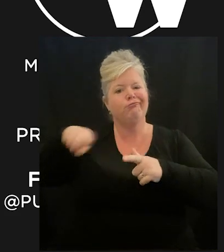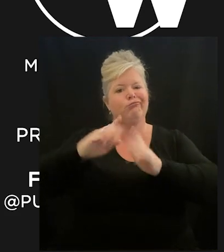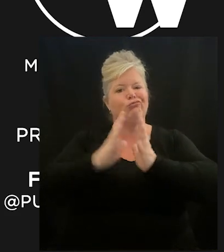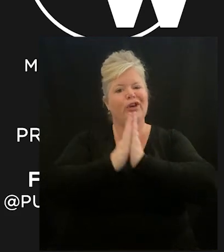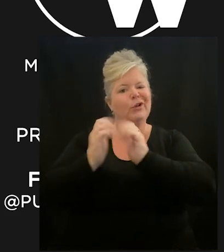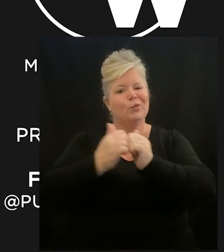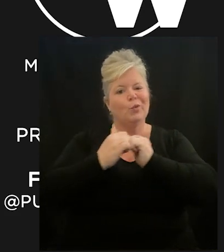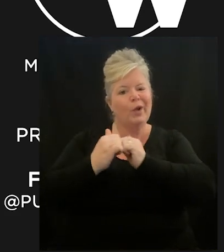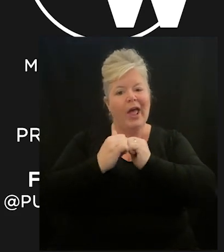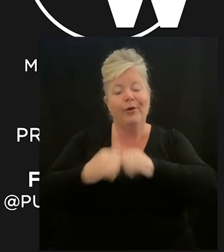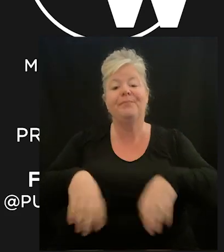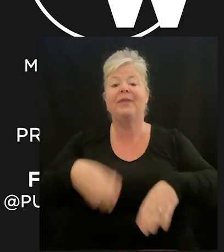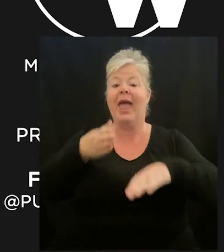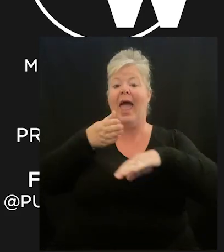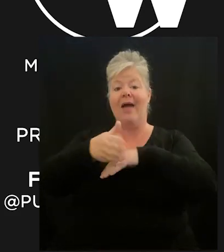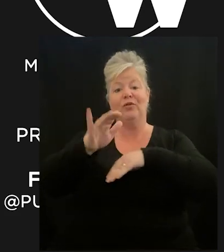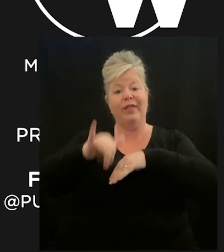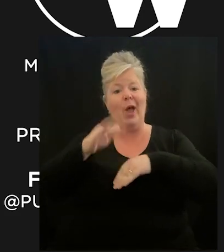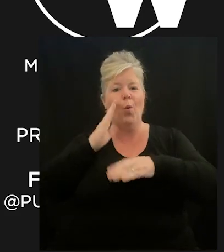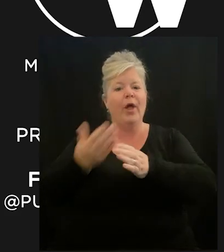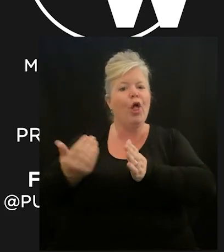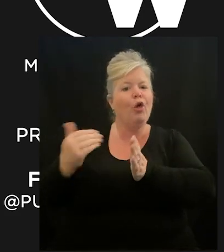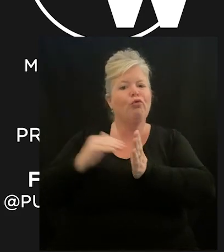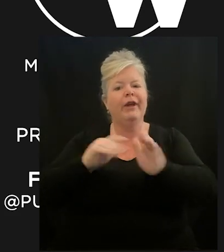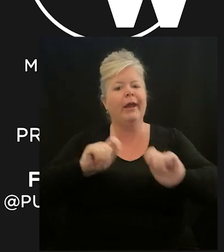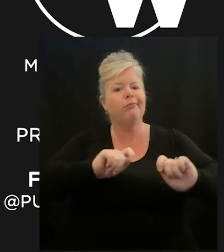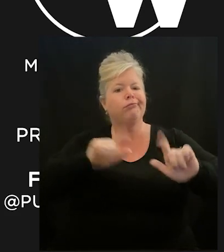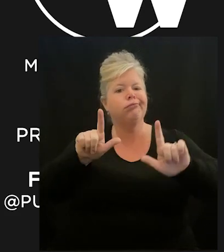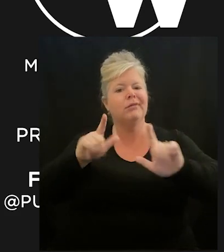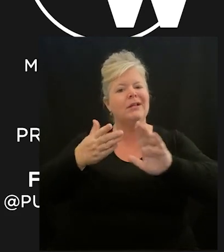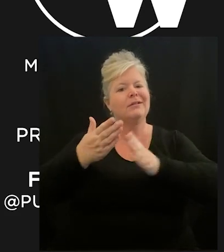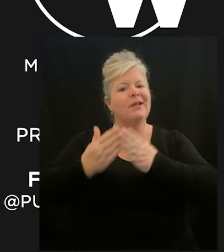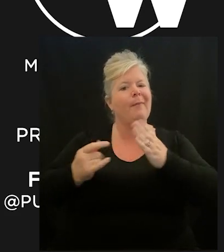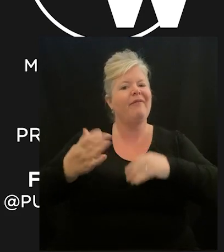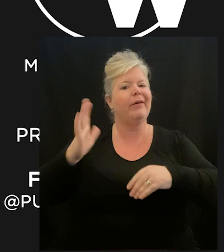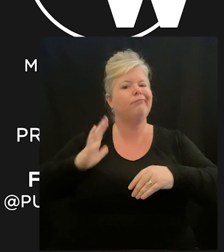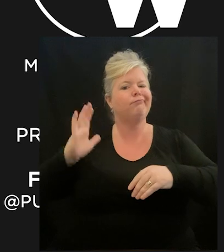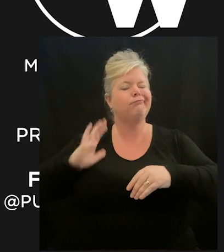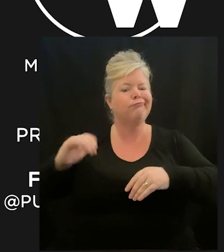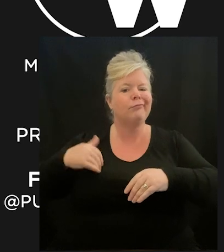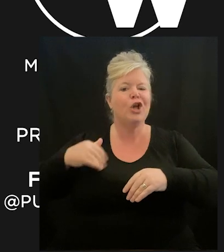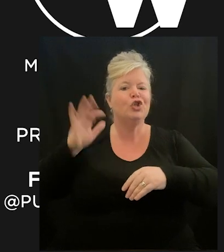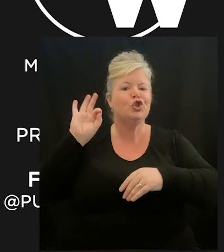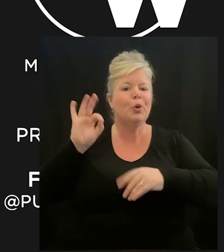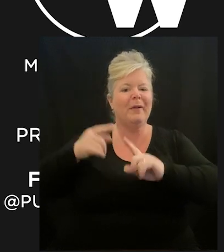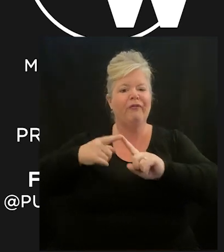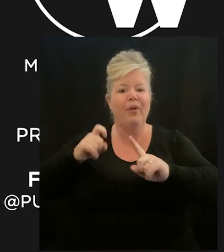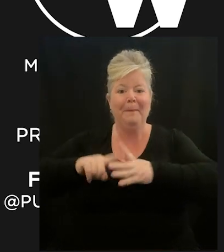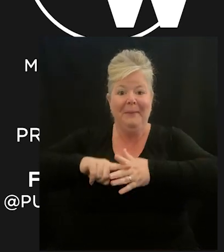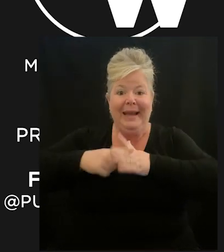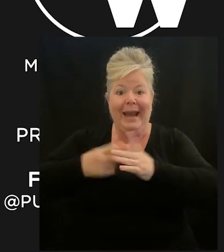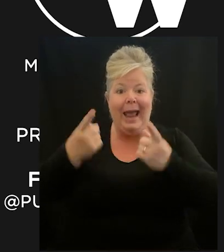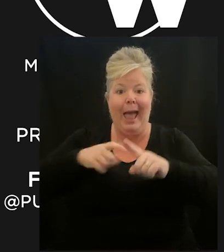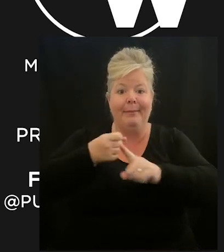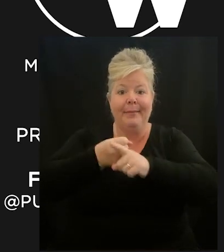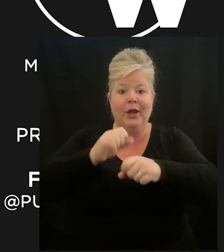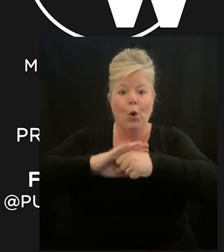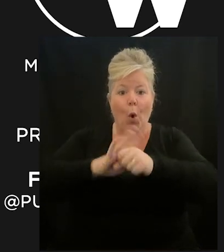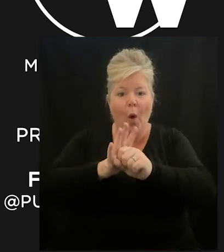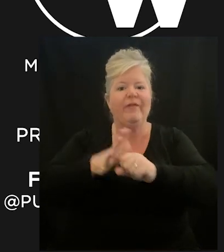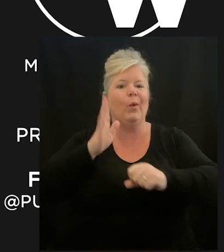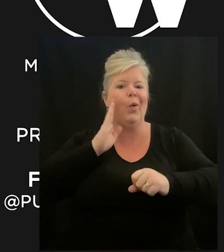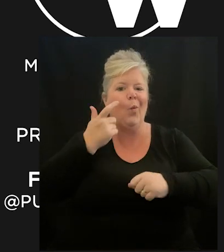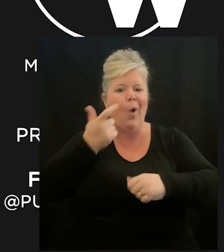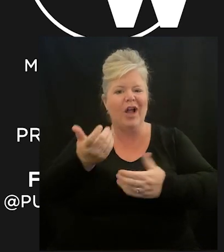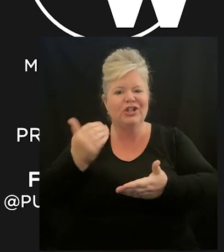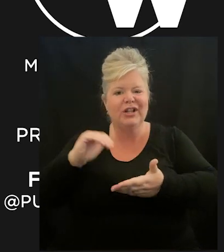And directly after, we're actually re-premiering some of Pastor Dan's sermons that he shared at the beginning of COVID-19. So some of these topics are